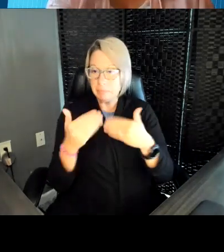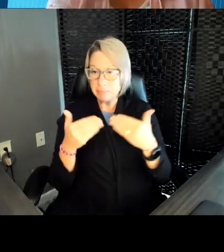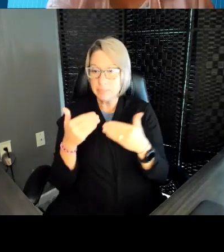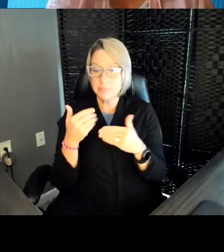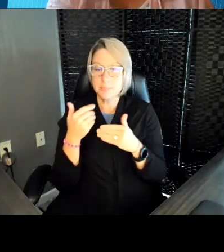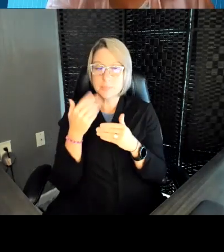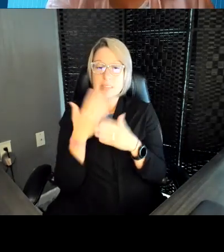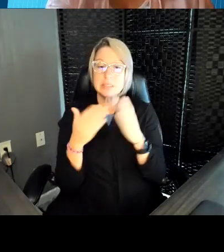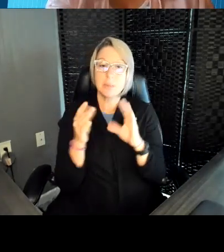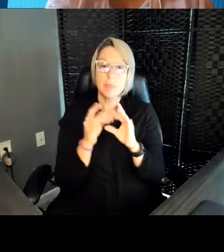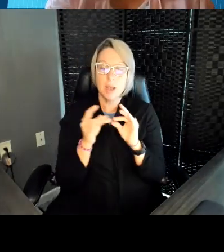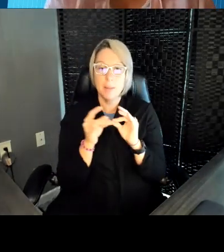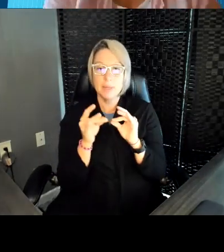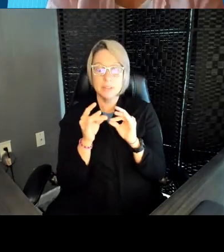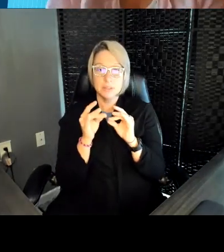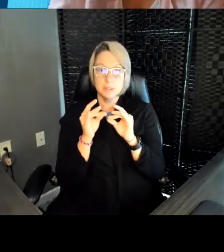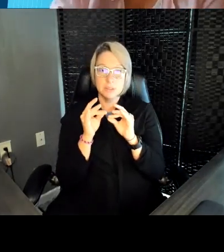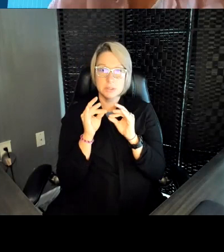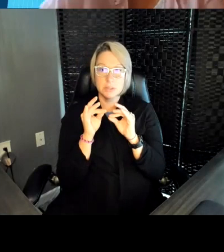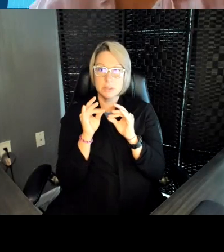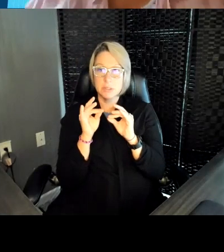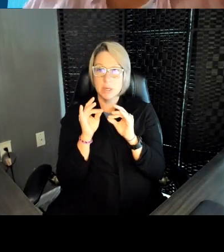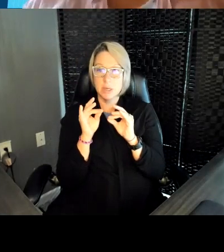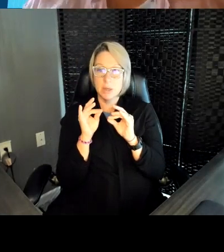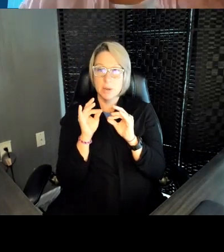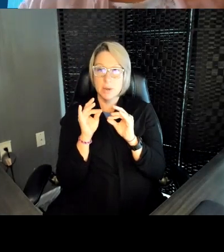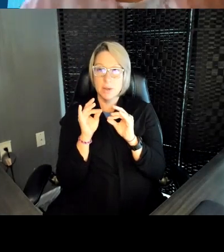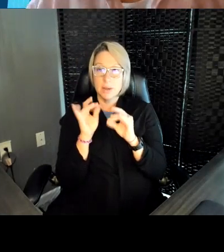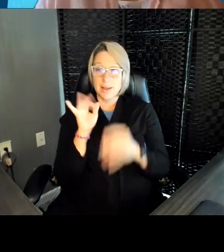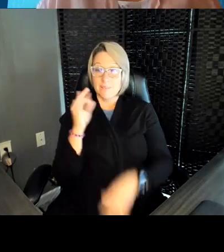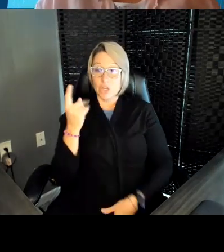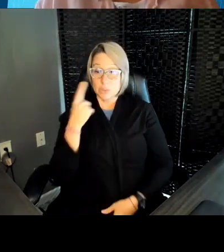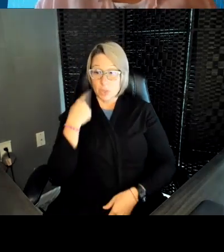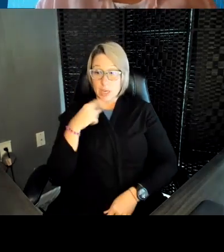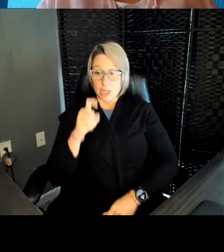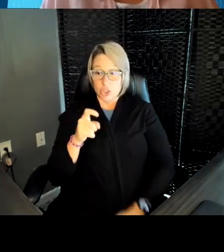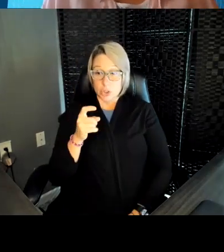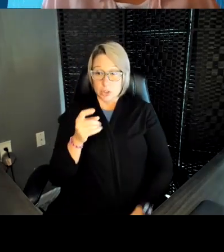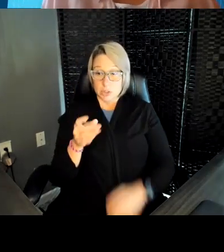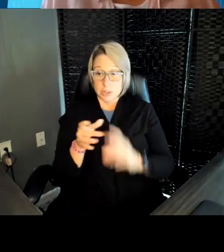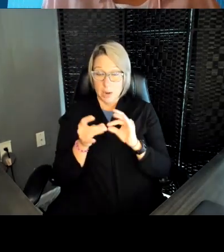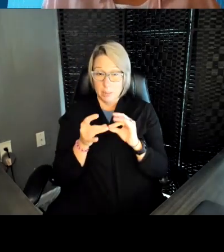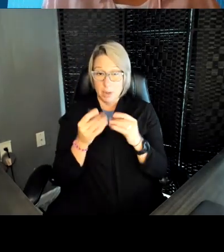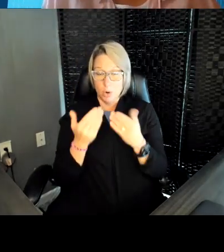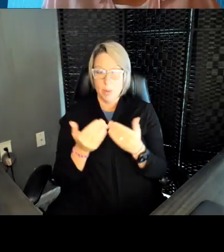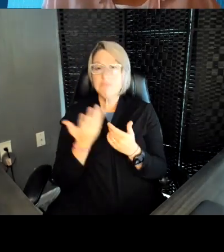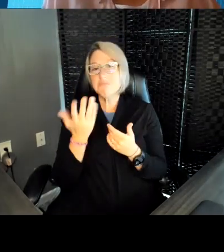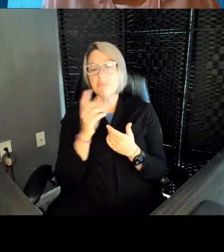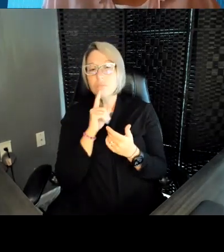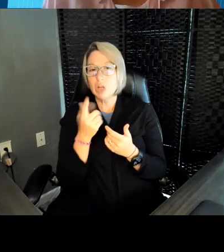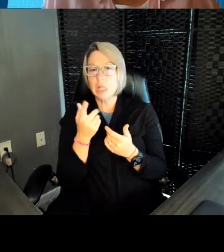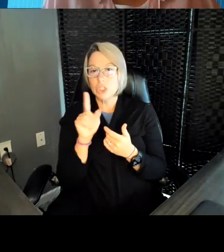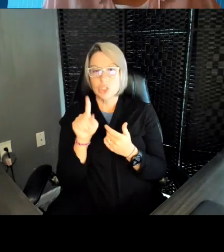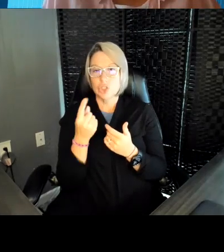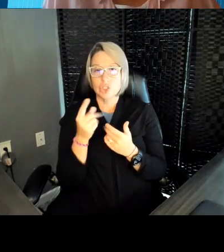some of the comments are coming in. Okay, well, if there's something you think I should talk about, yeah, please do. It's really just